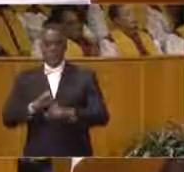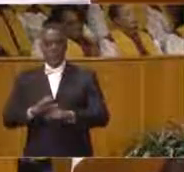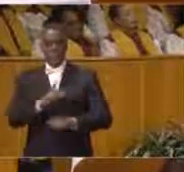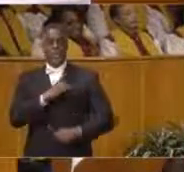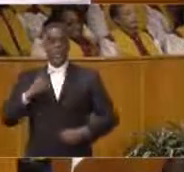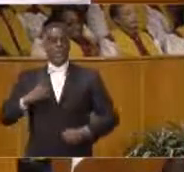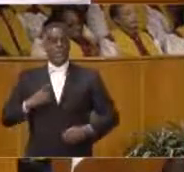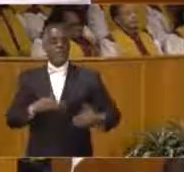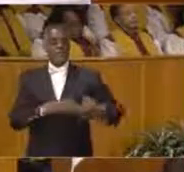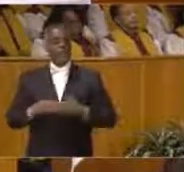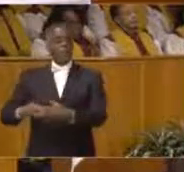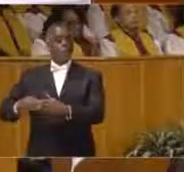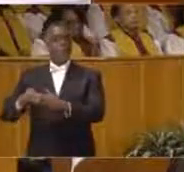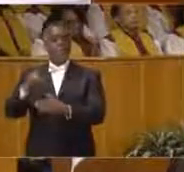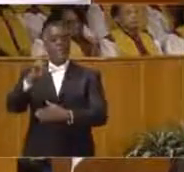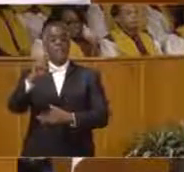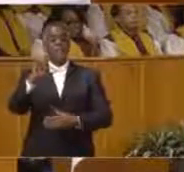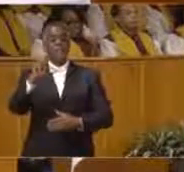led devotion.